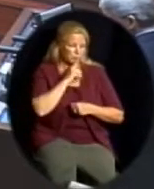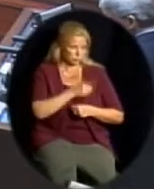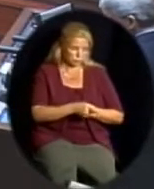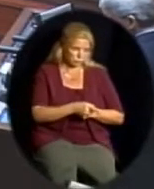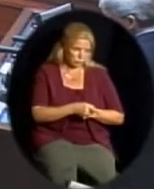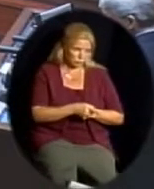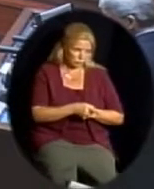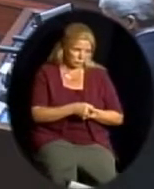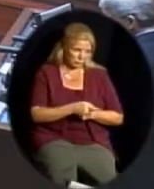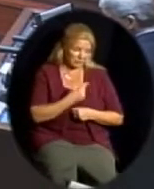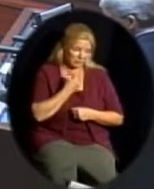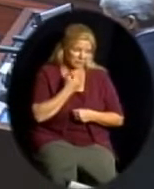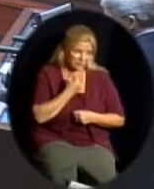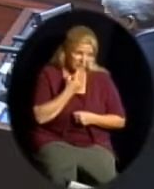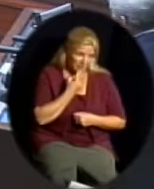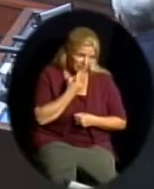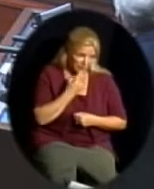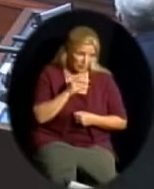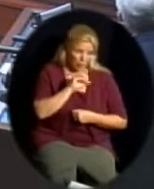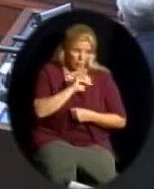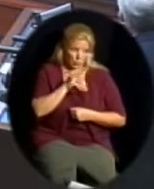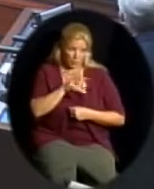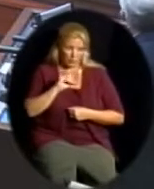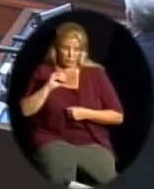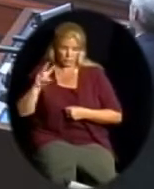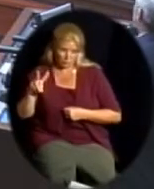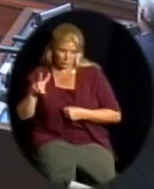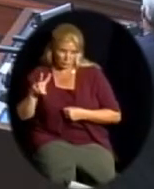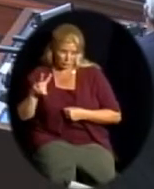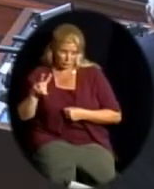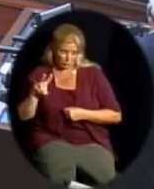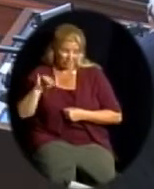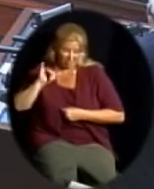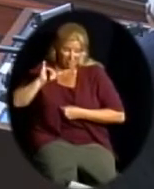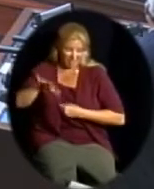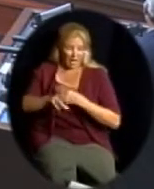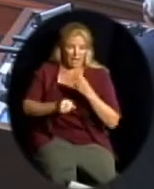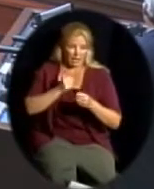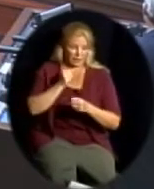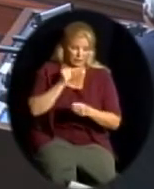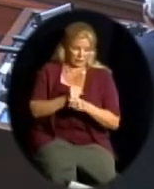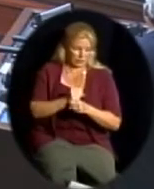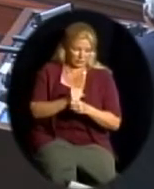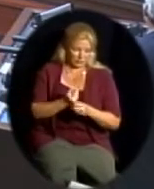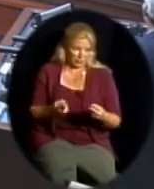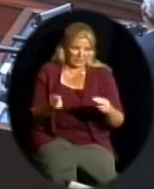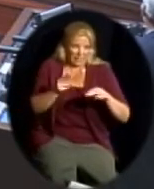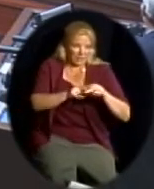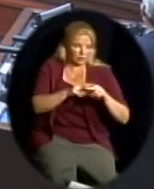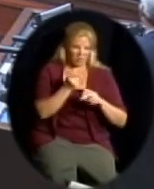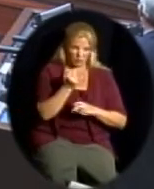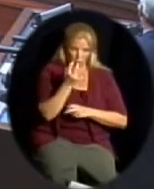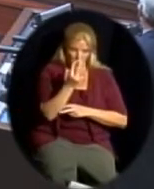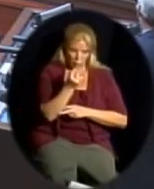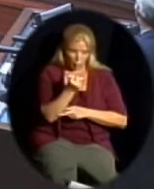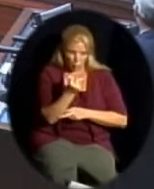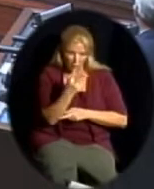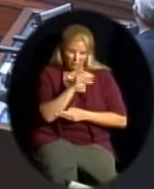year that 12% increase was really not any new money. Exactly. It was just money that was moved from special education to the